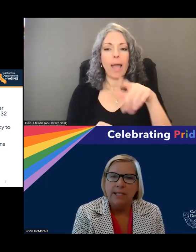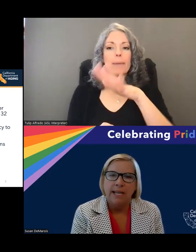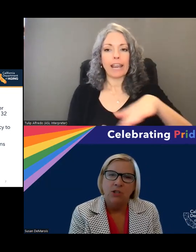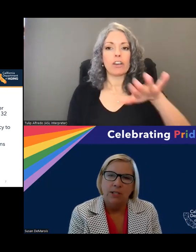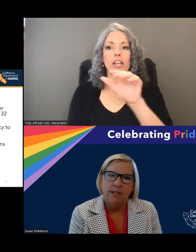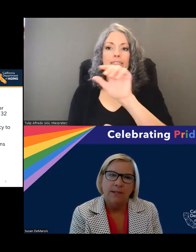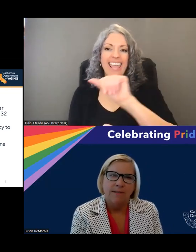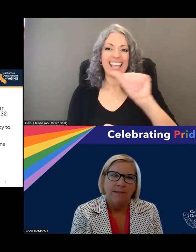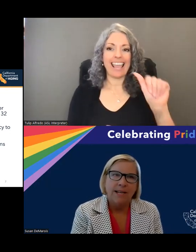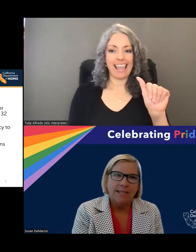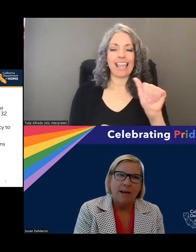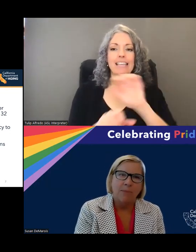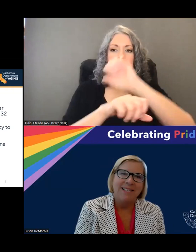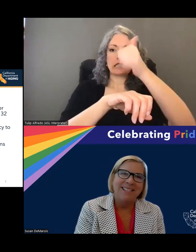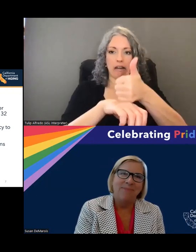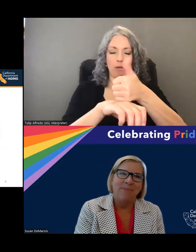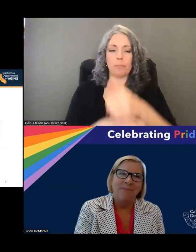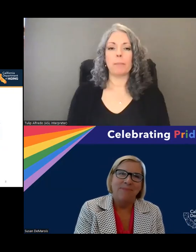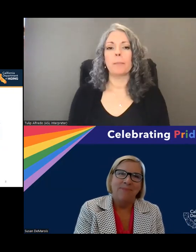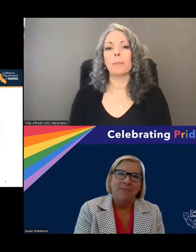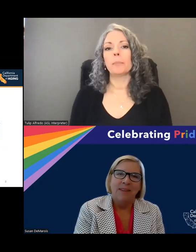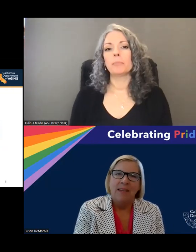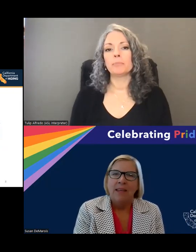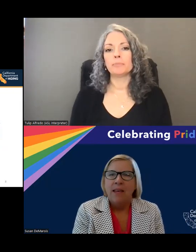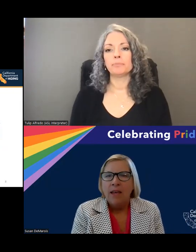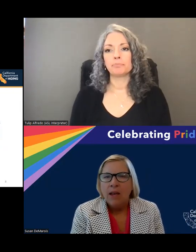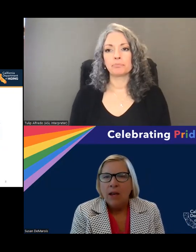AAA designations. Next slide, please.